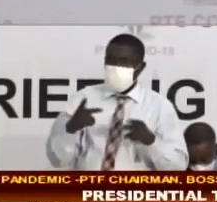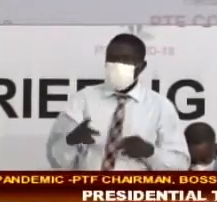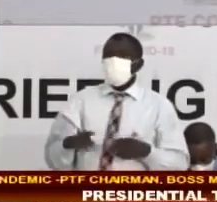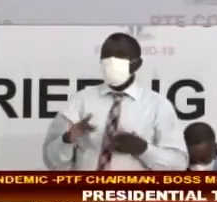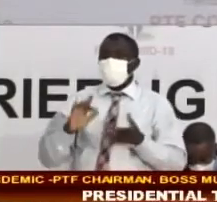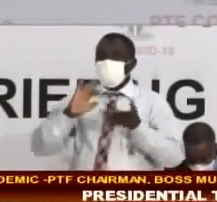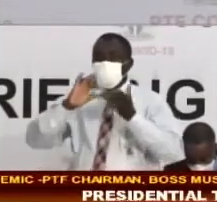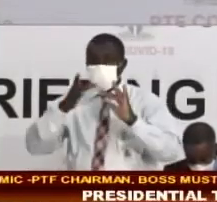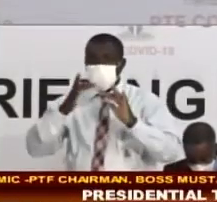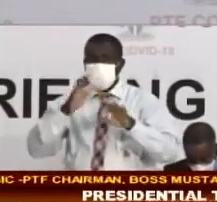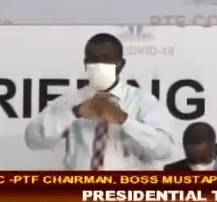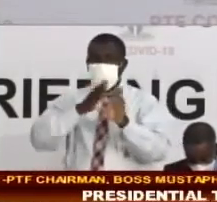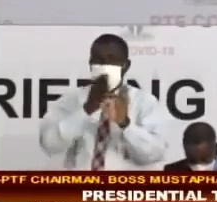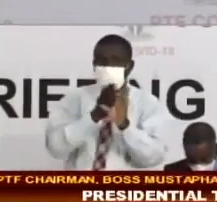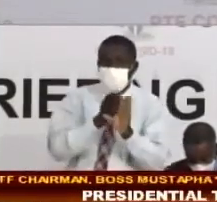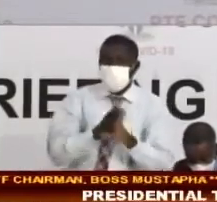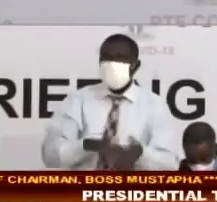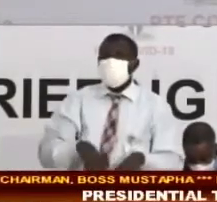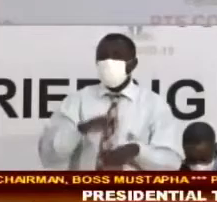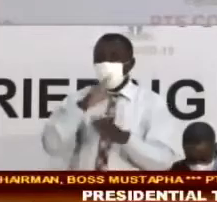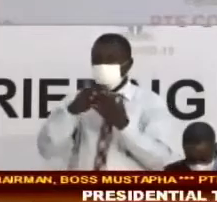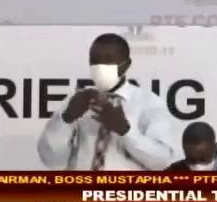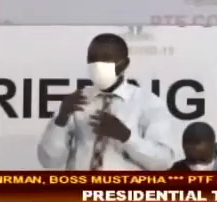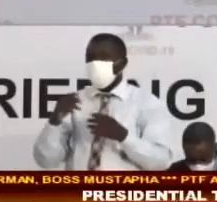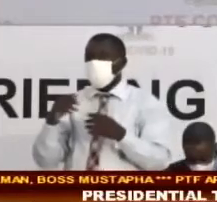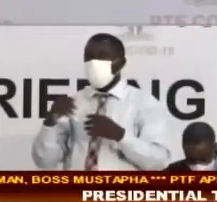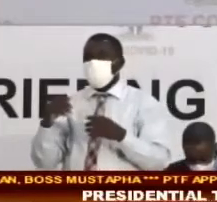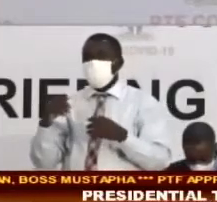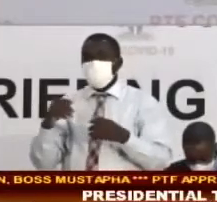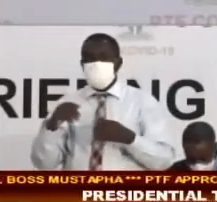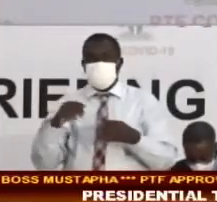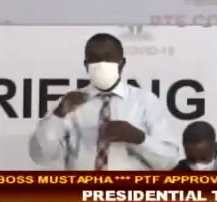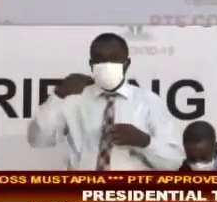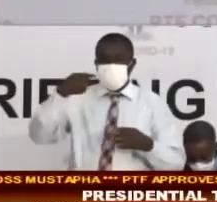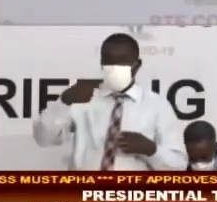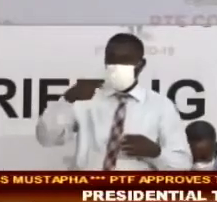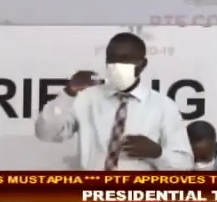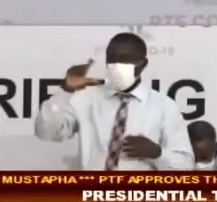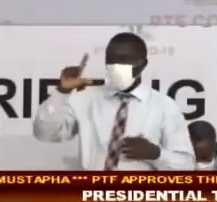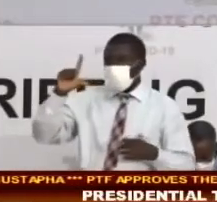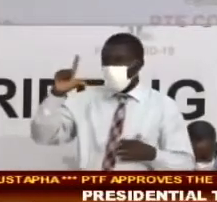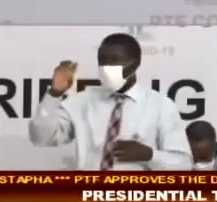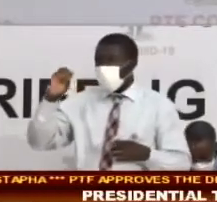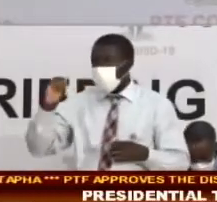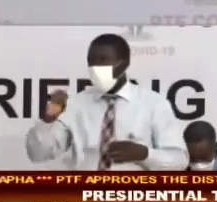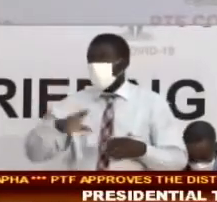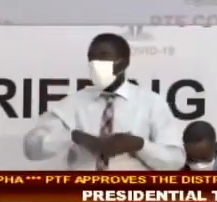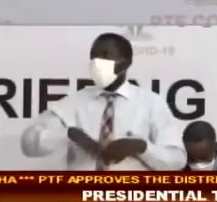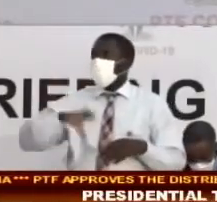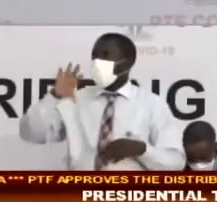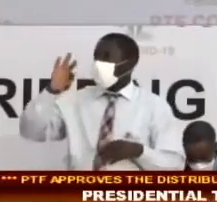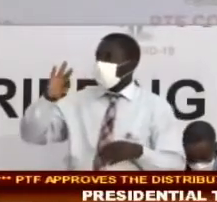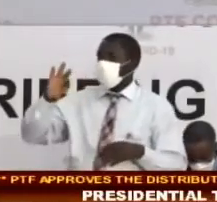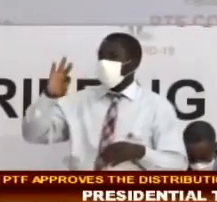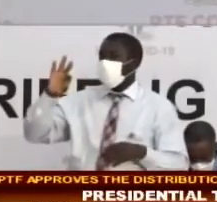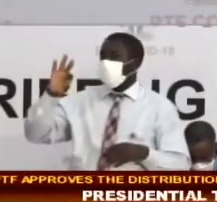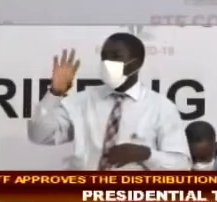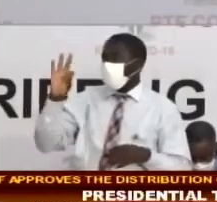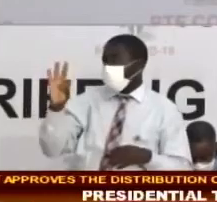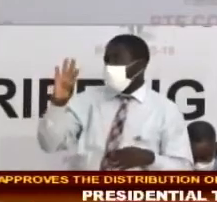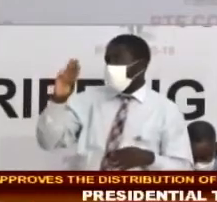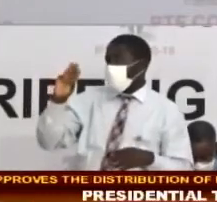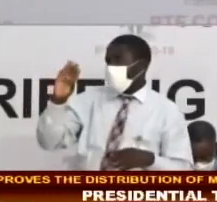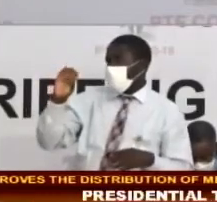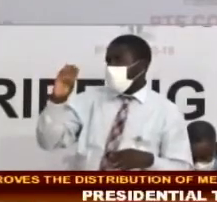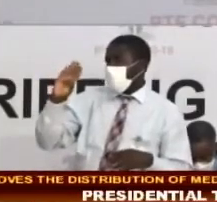agents to platform providers, MTN, Globe, Nine Mobile, Airtel. Everybody is throwing whatever they have at